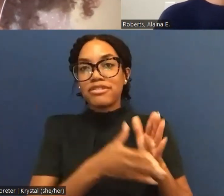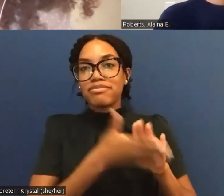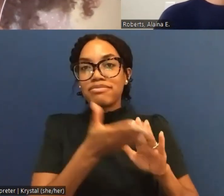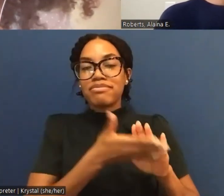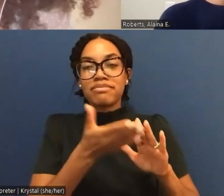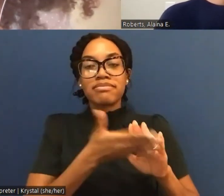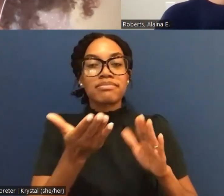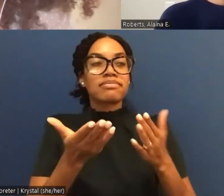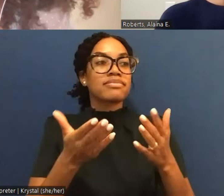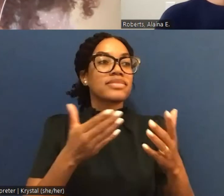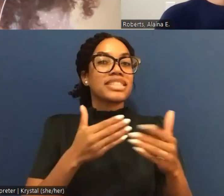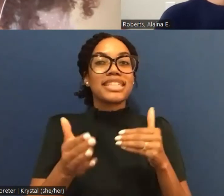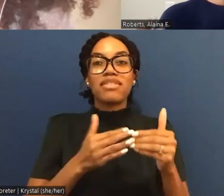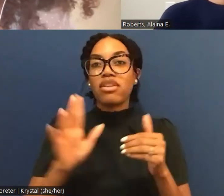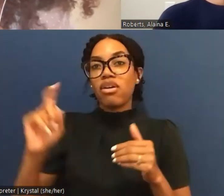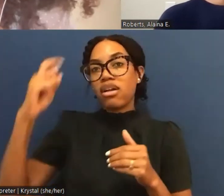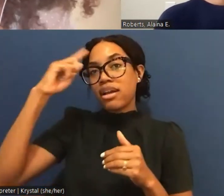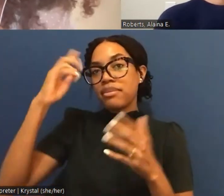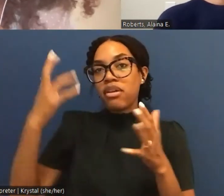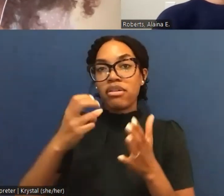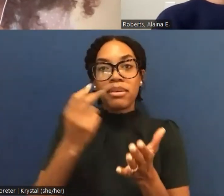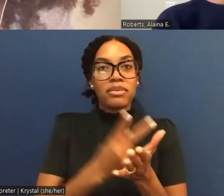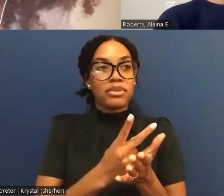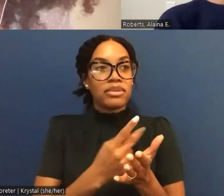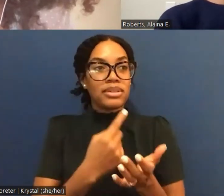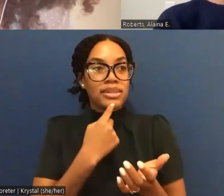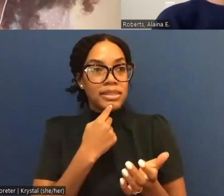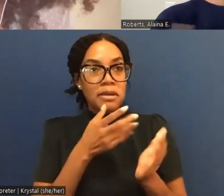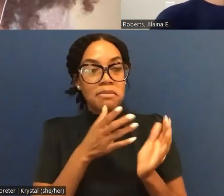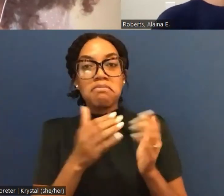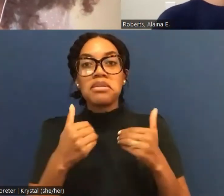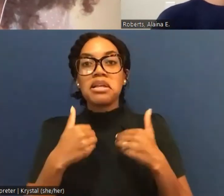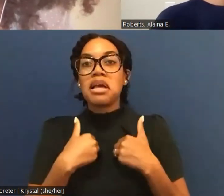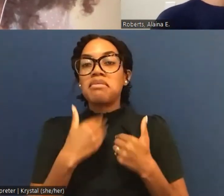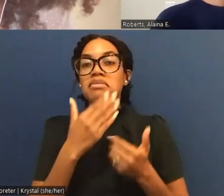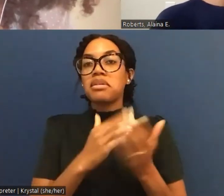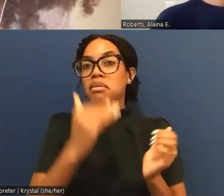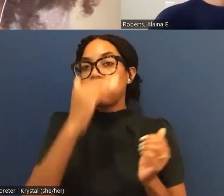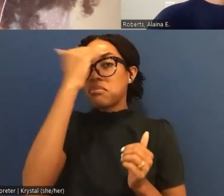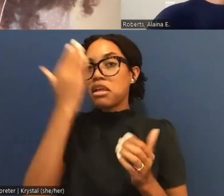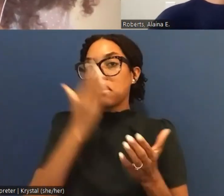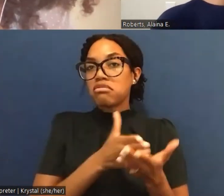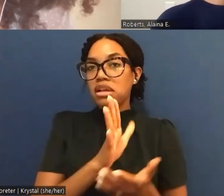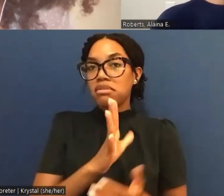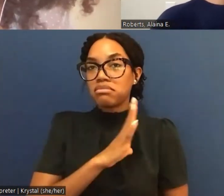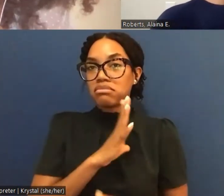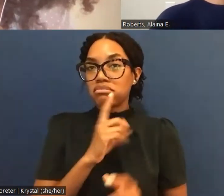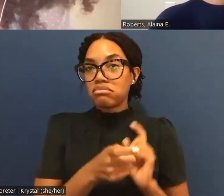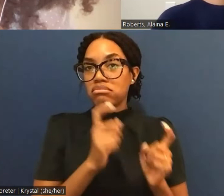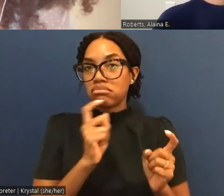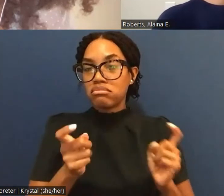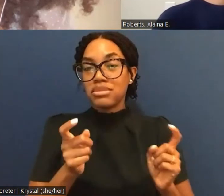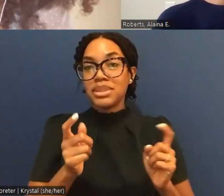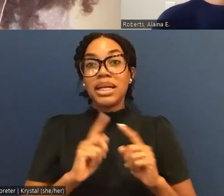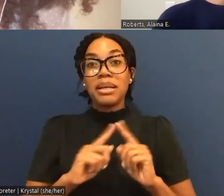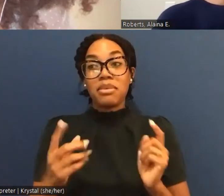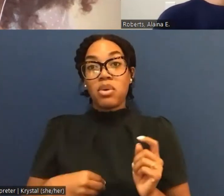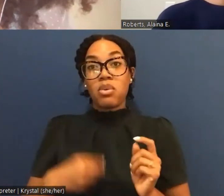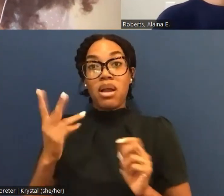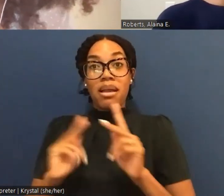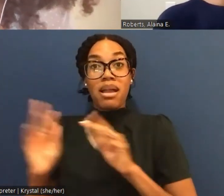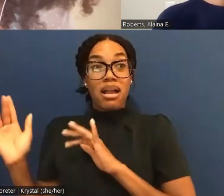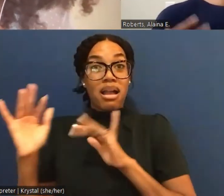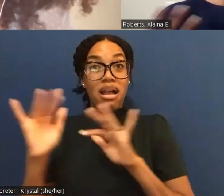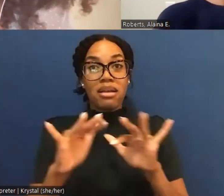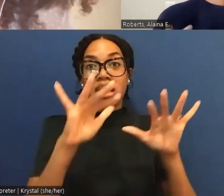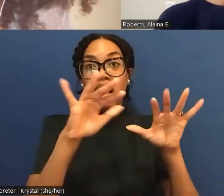was a measure of Black rights in this space, when white Americans have claimed it, it changes. And so now